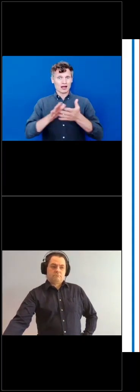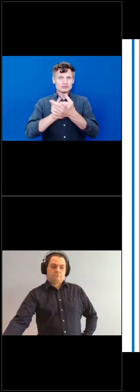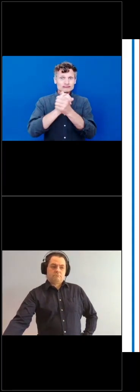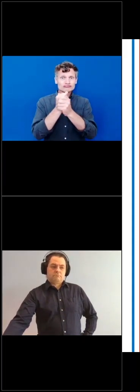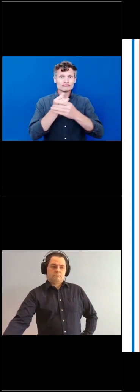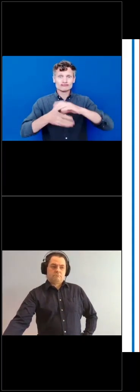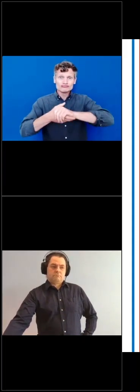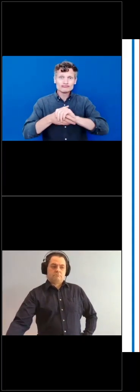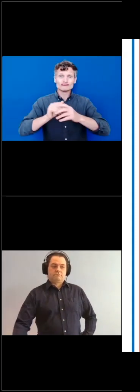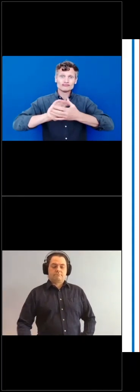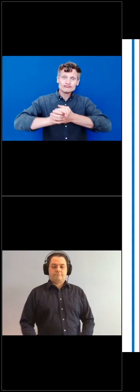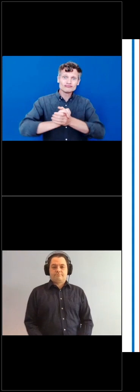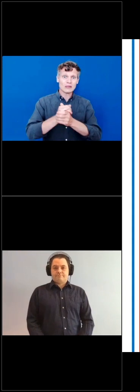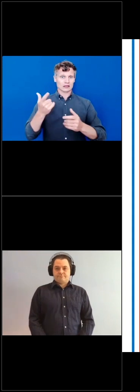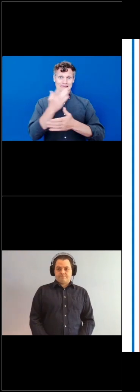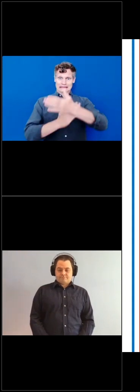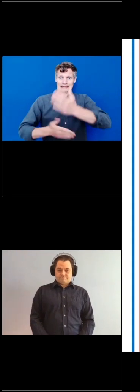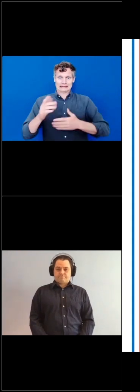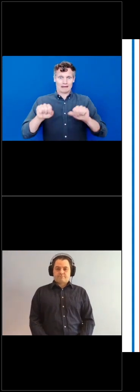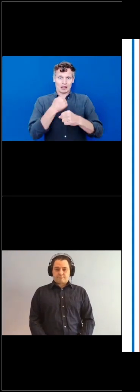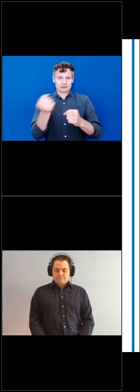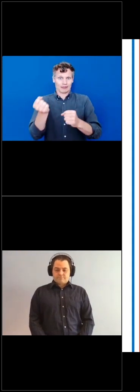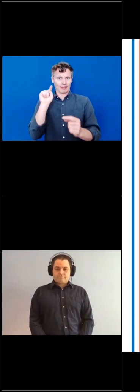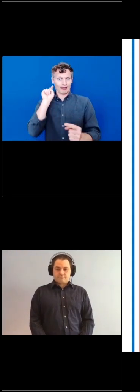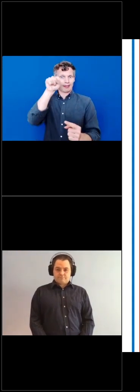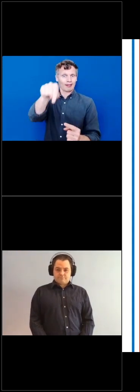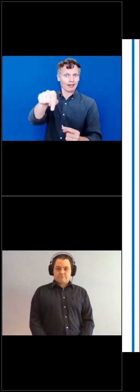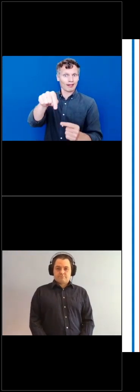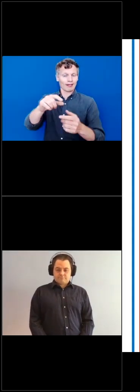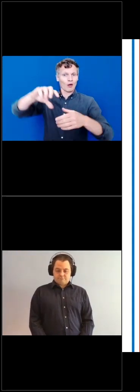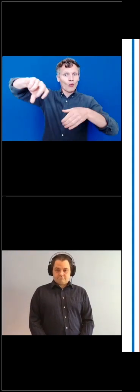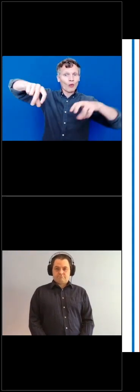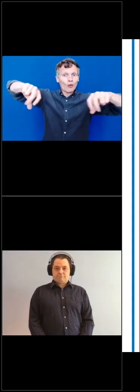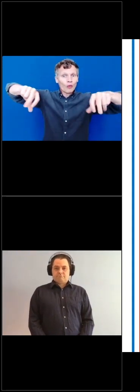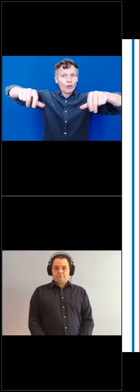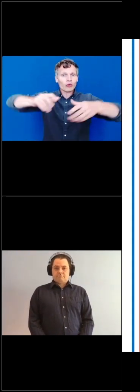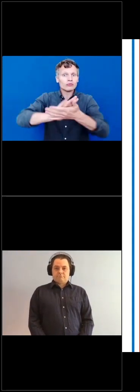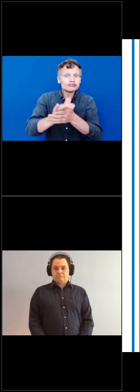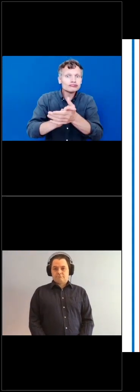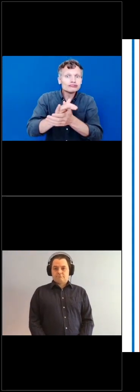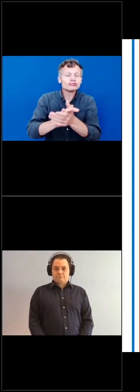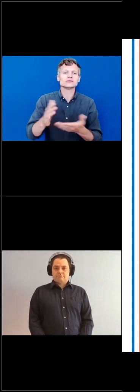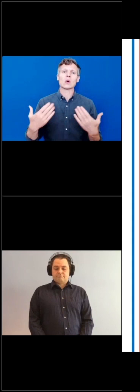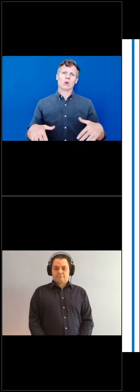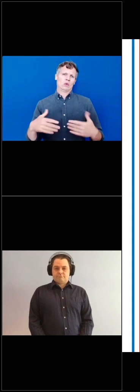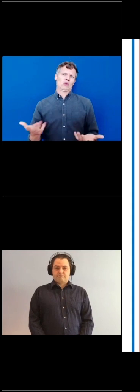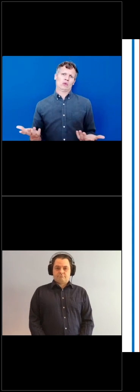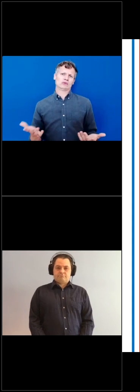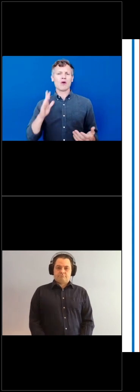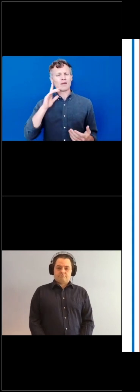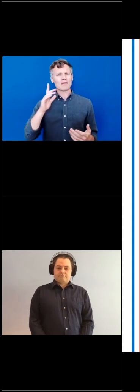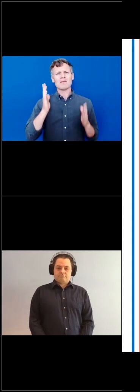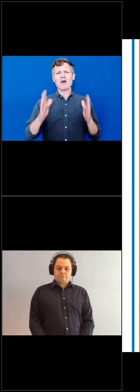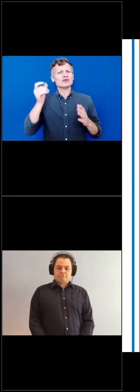able to understand that not all persons' abilities are vulnerable. We need to understand that concept of